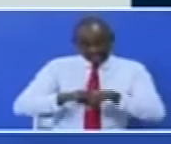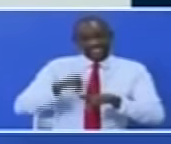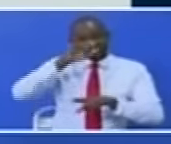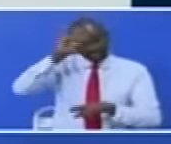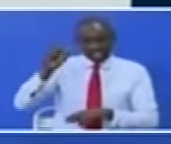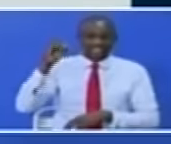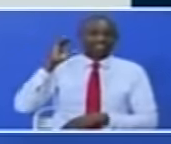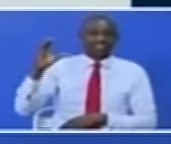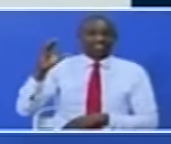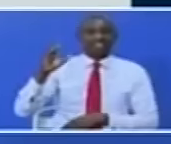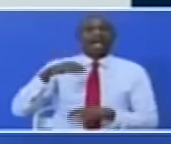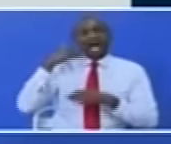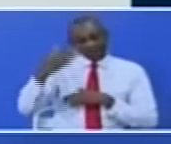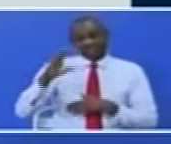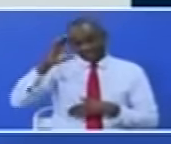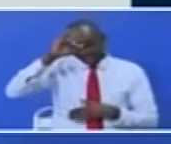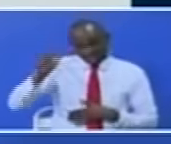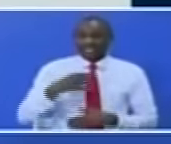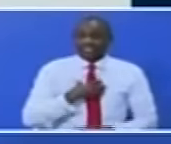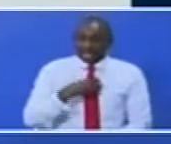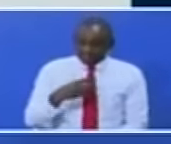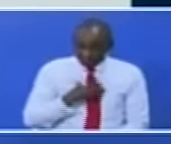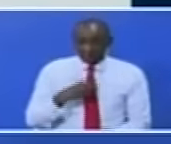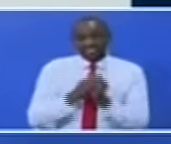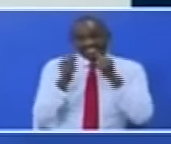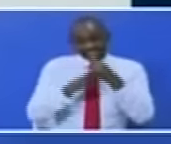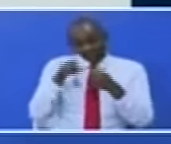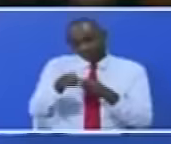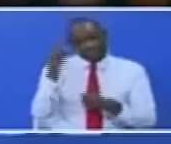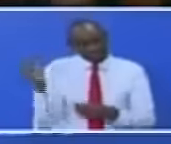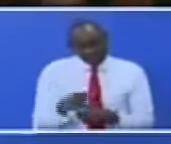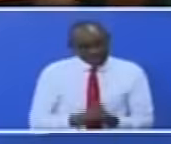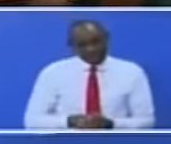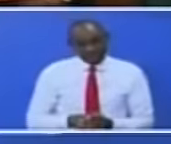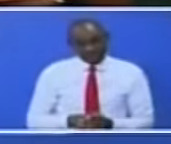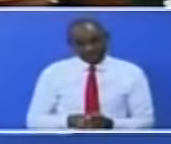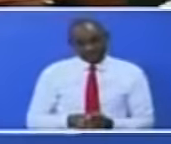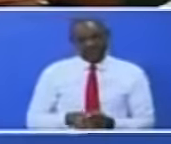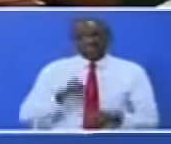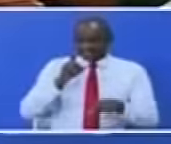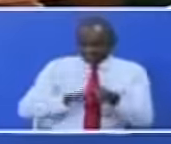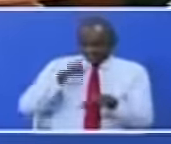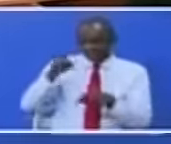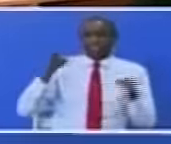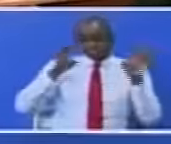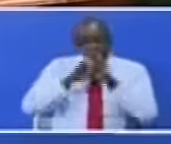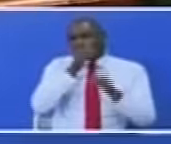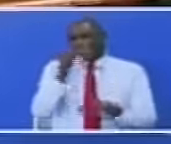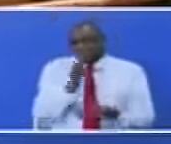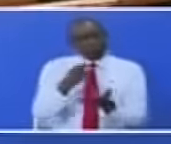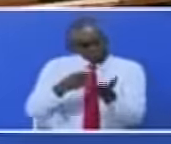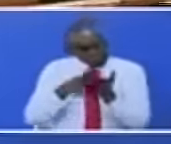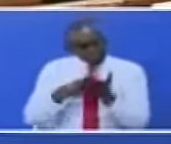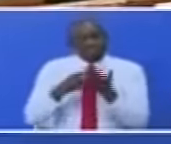JSC after Mutunga's planned retirement on the 16th of June. During the closed-door mediation talks,